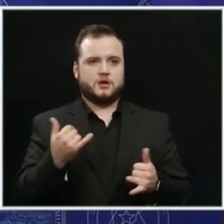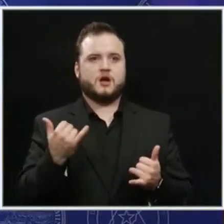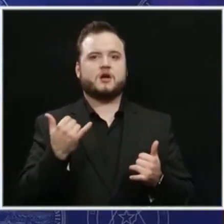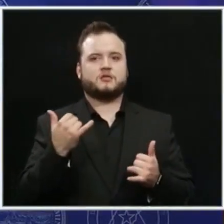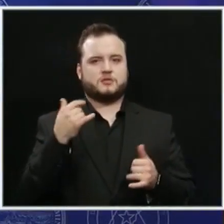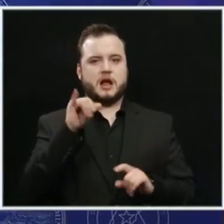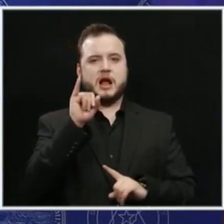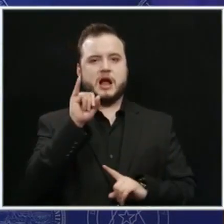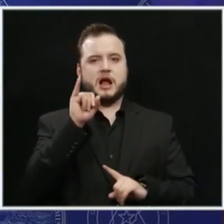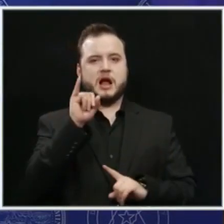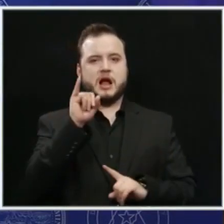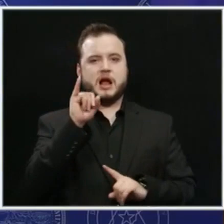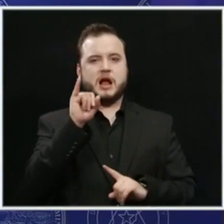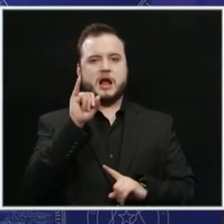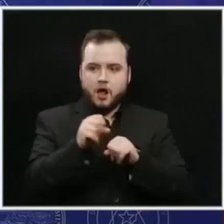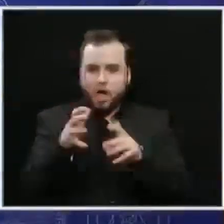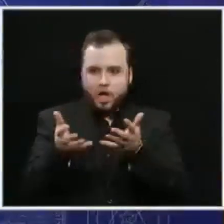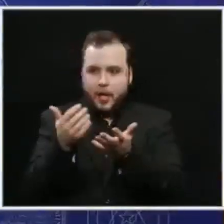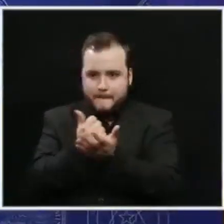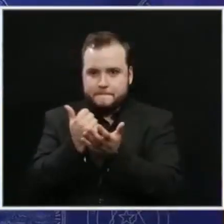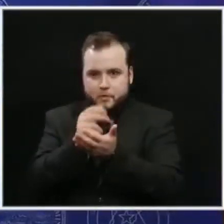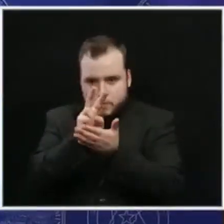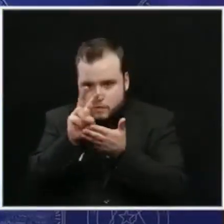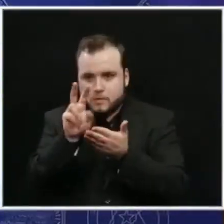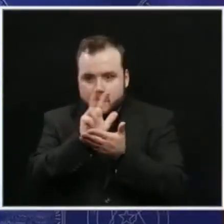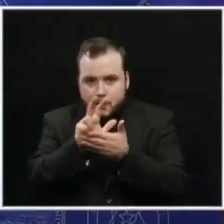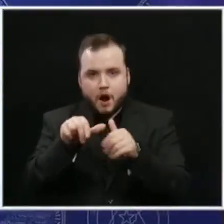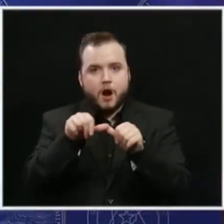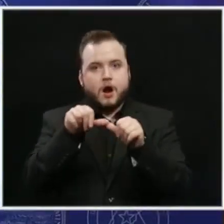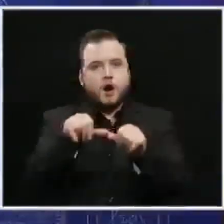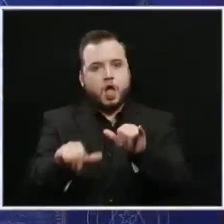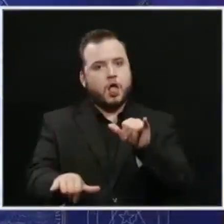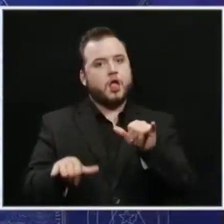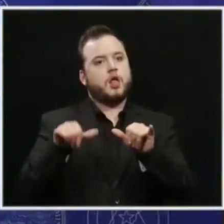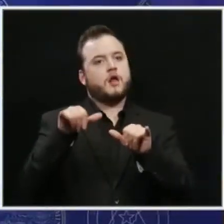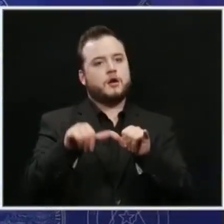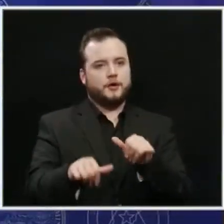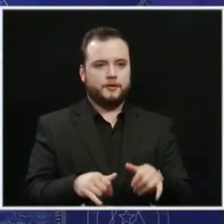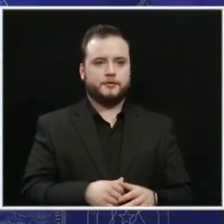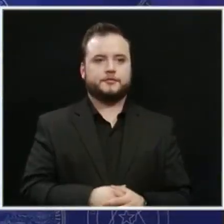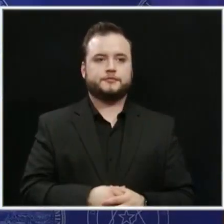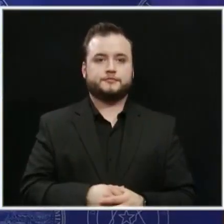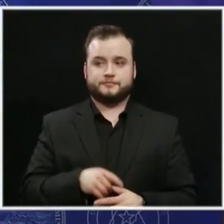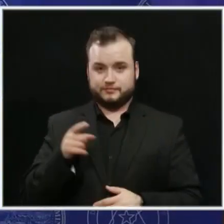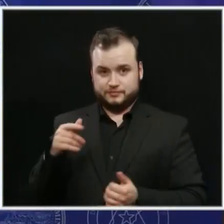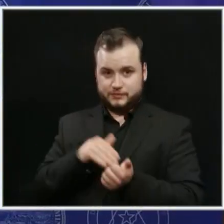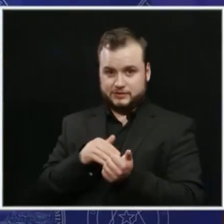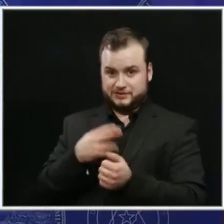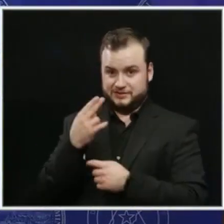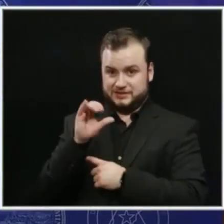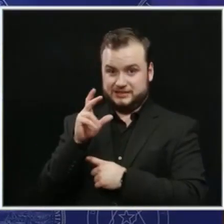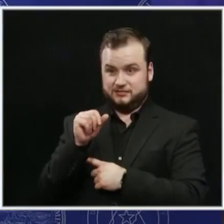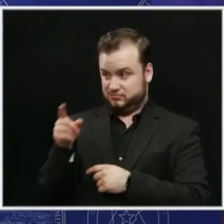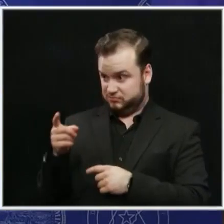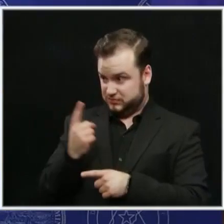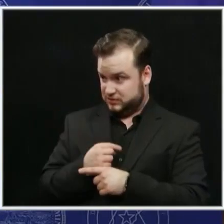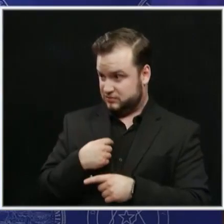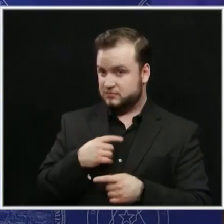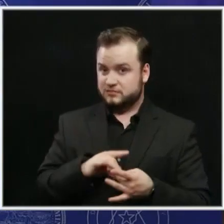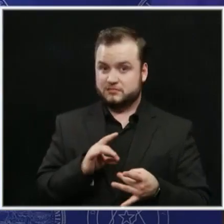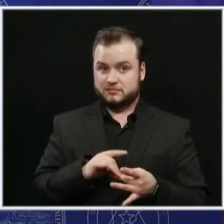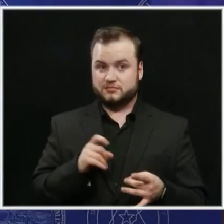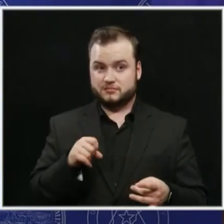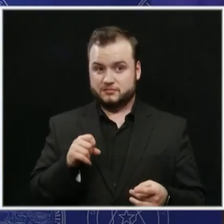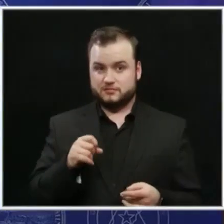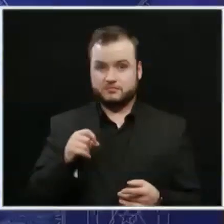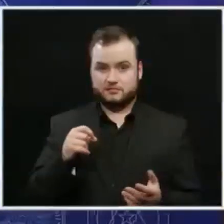start snowballing faster and faster. Dr. Hicks can for sure correct me if I'm wrong, but just from looking at it, it's going to snowball. And